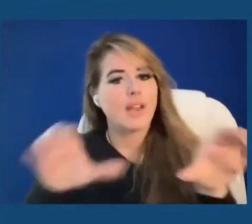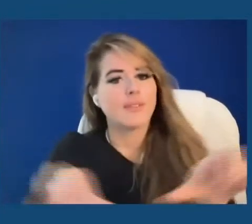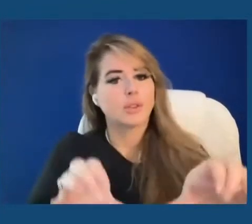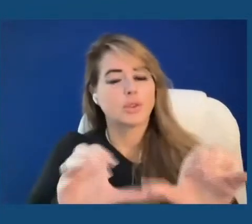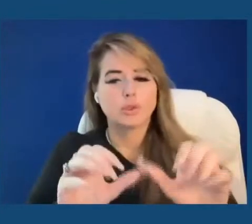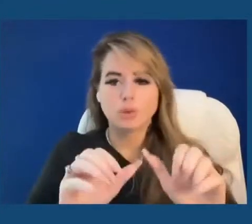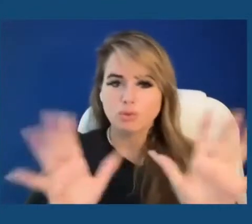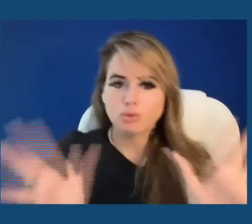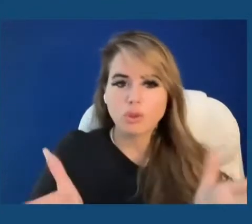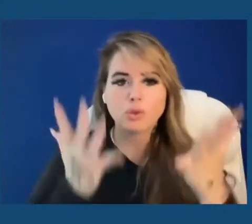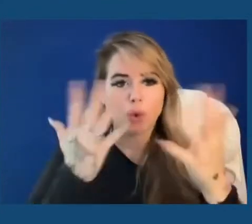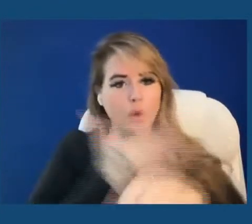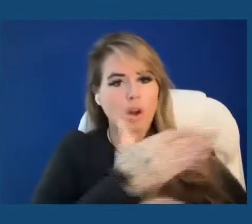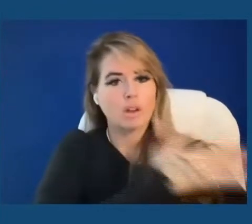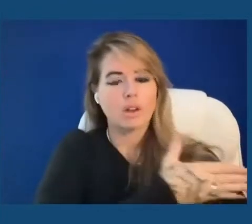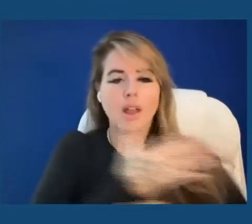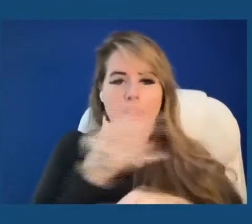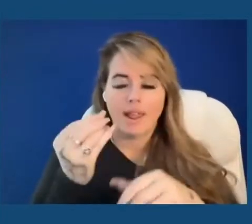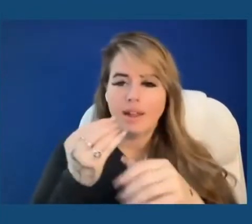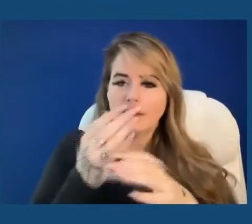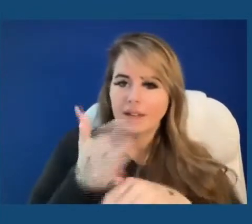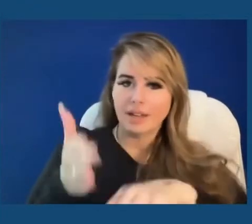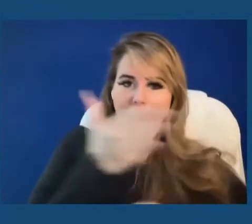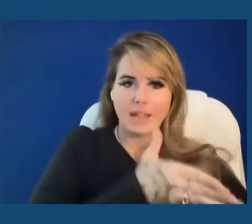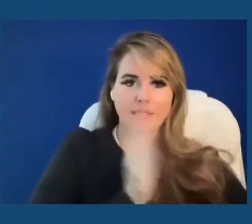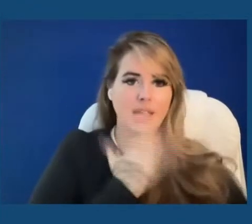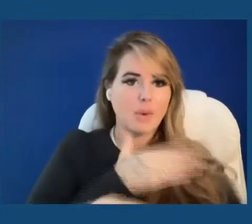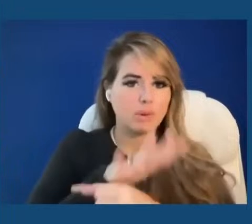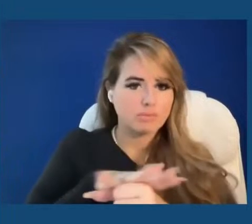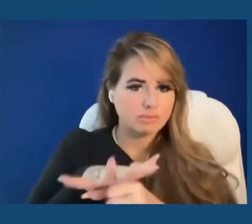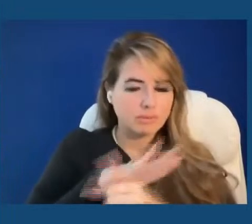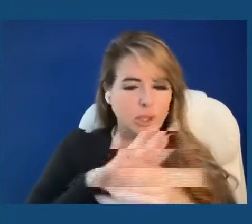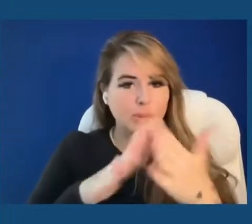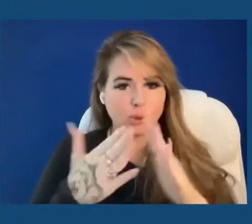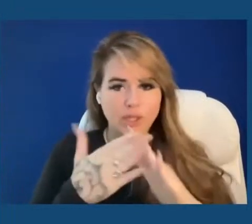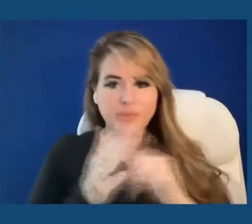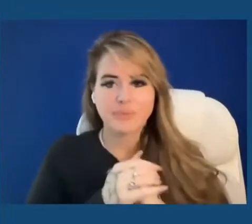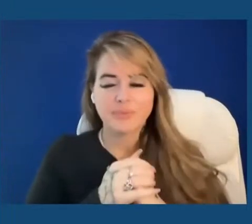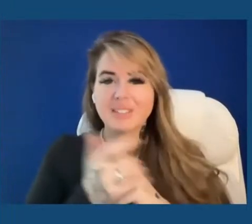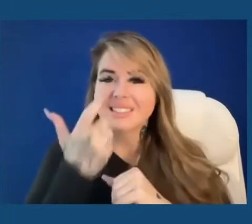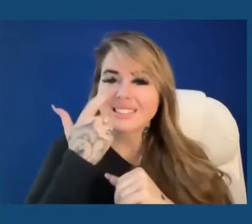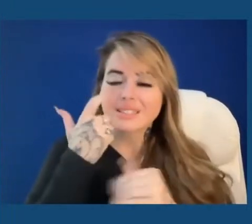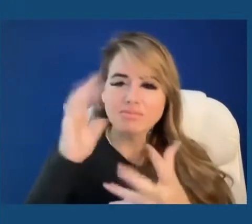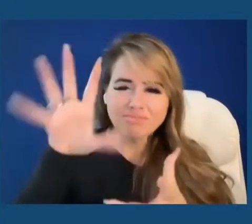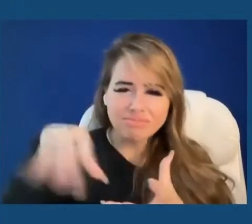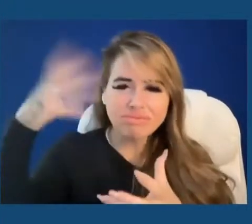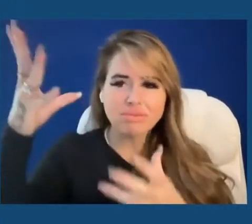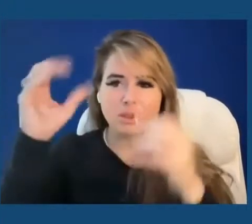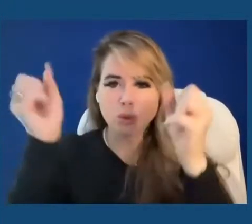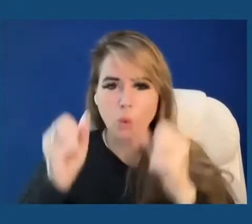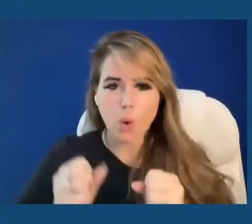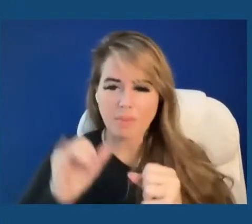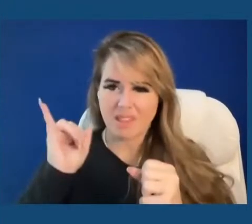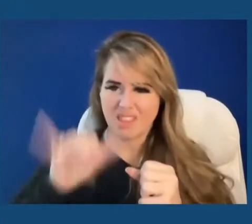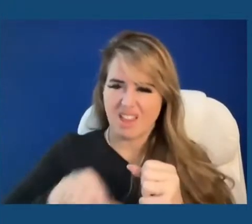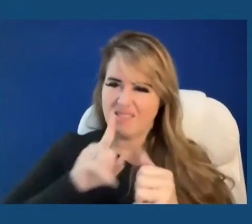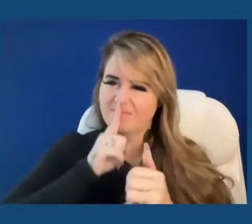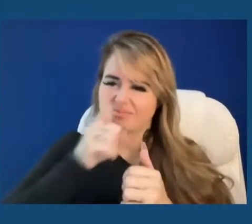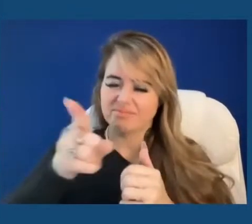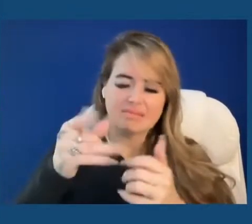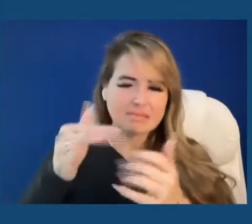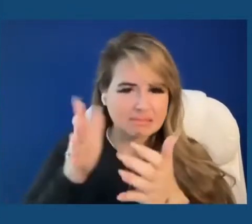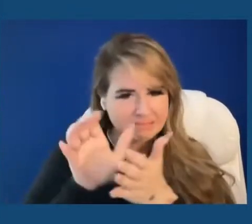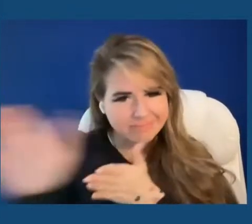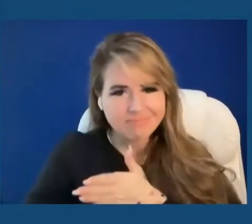protect Ditch Plains Beach and the Ditch Plains community. Recent storms have significantly eroded our beloved beach and